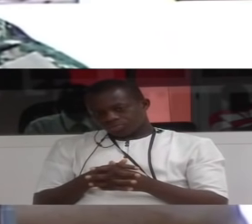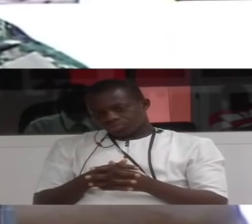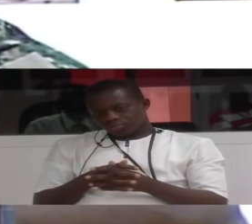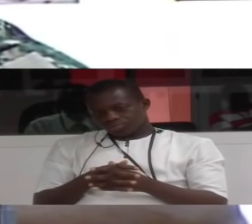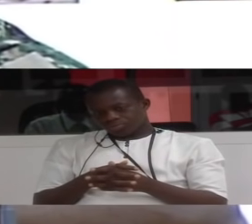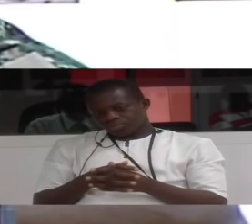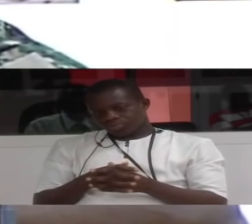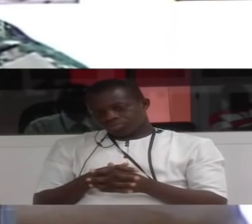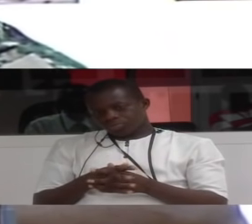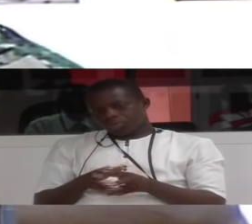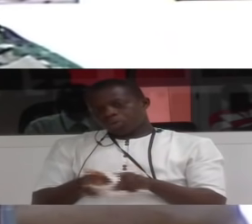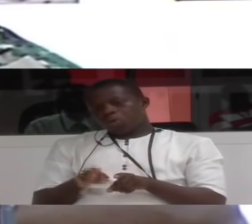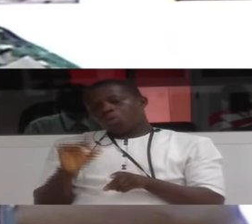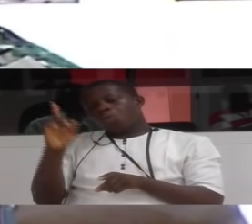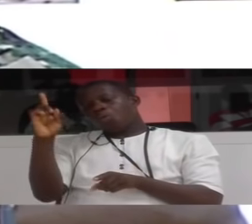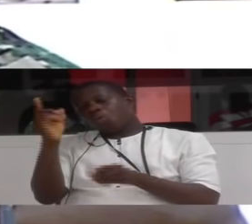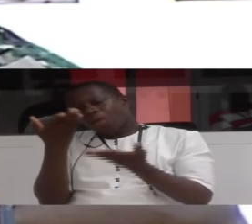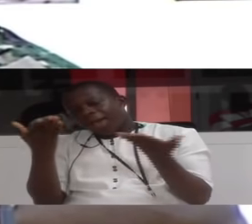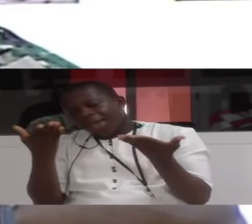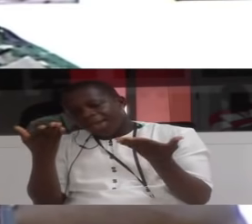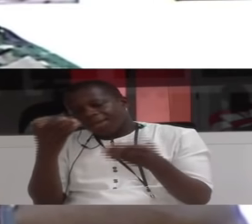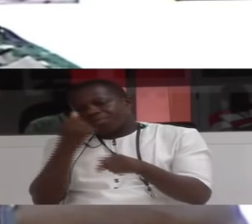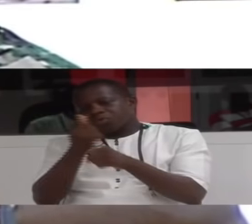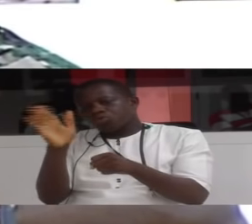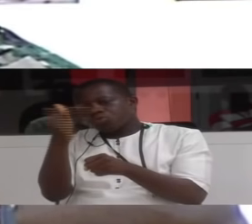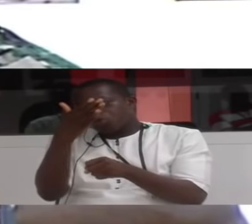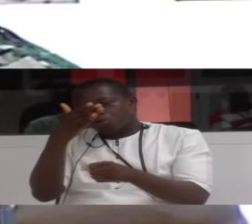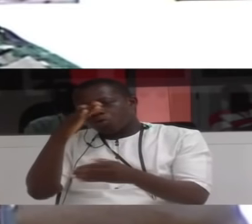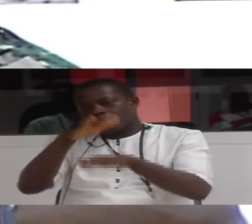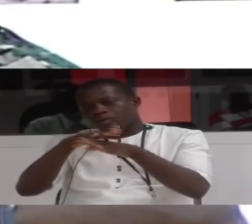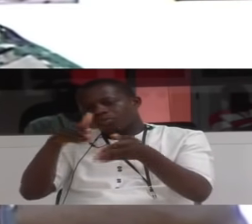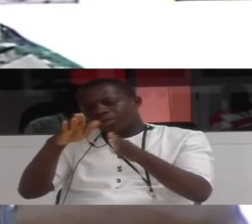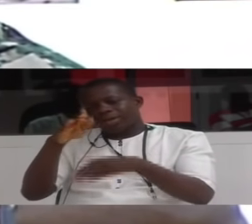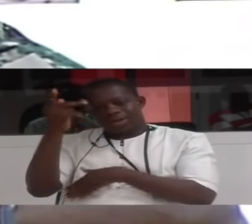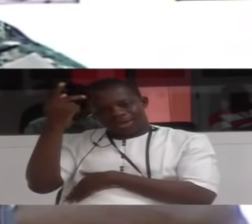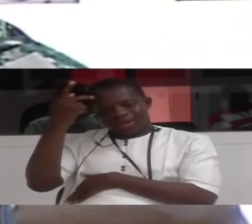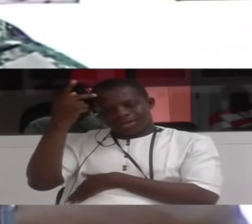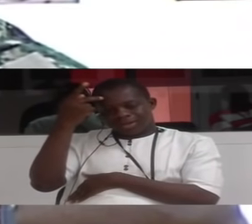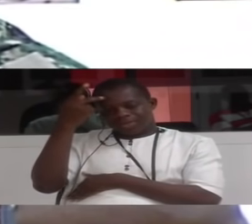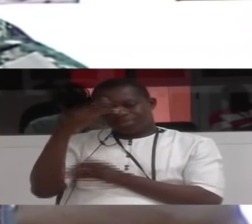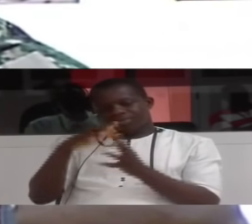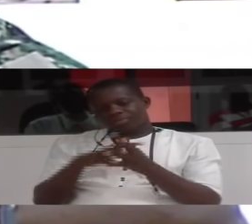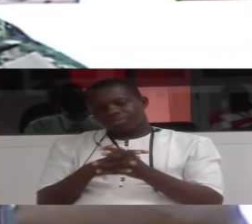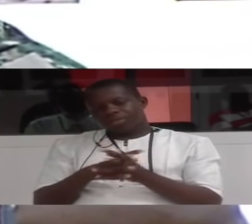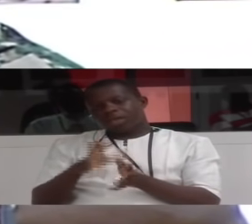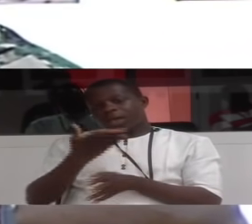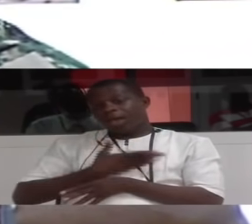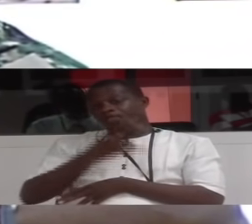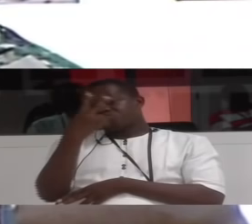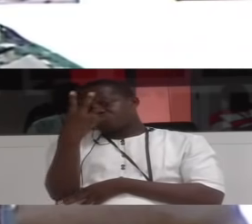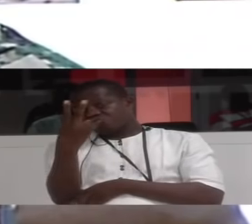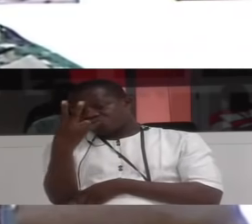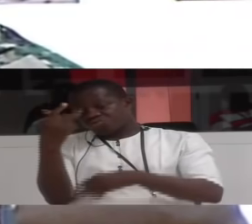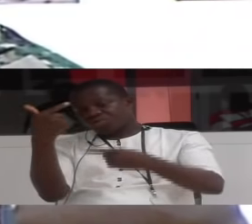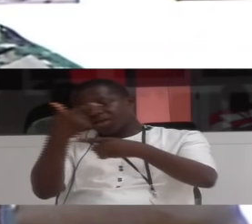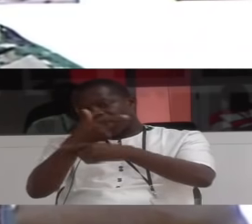Li suñ yoon Kanilay. The rationale for our trip to Kanilay. Moy amna ñaari Gambian.